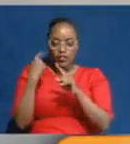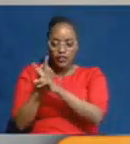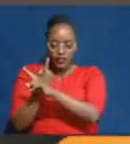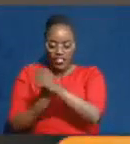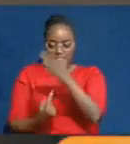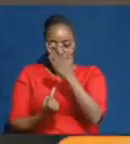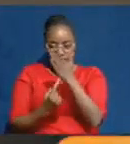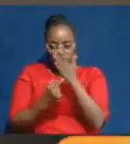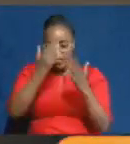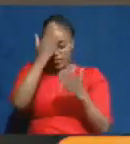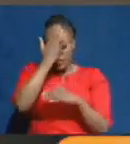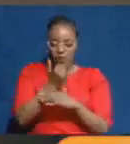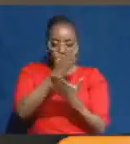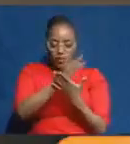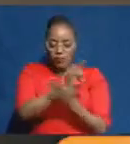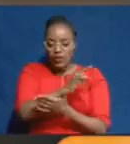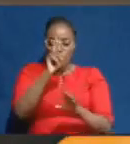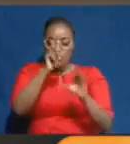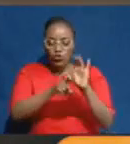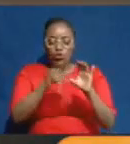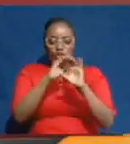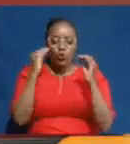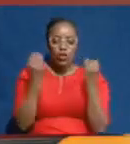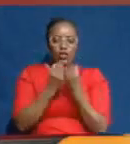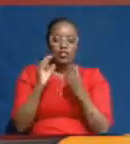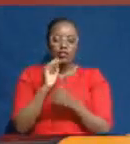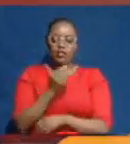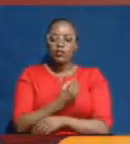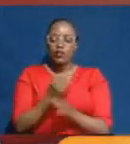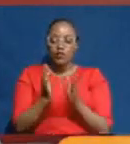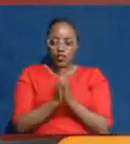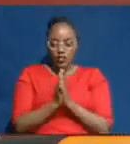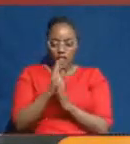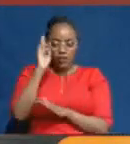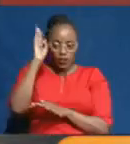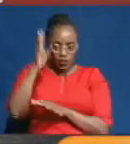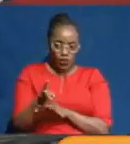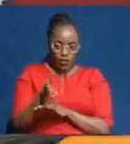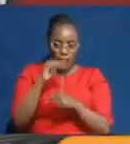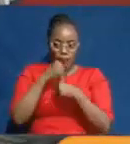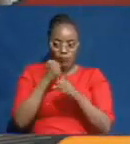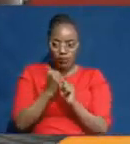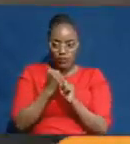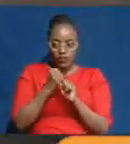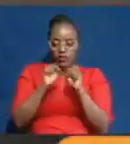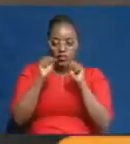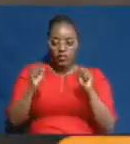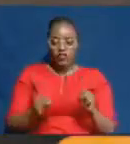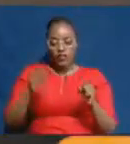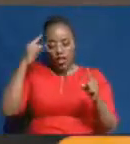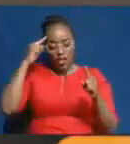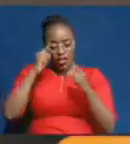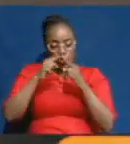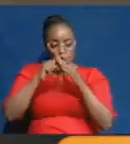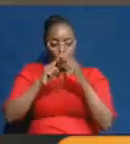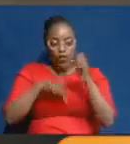technologies, because some of them will join our organization and they will be making these systems. Our goal is